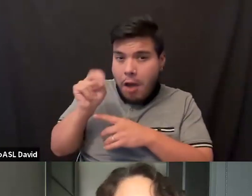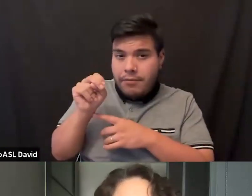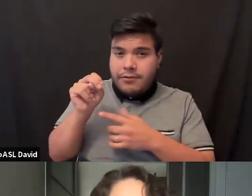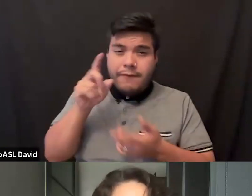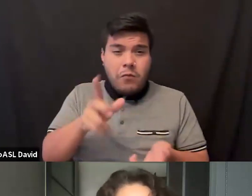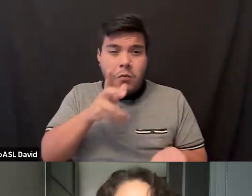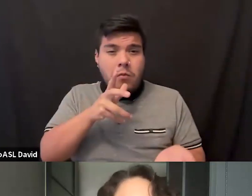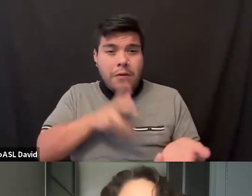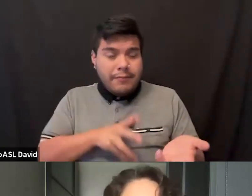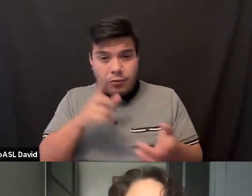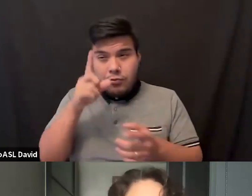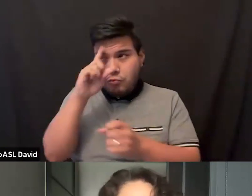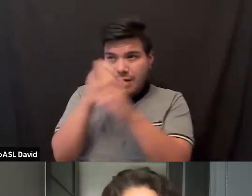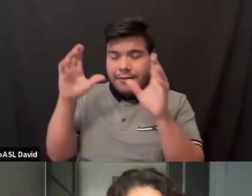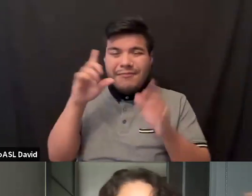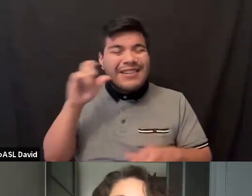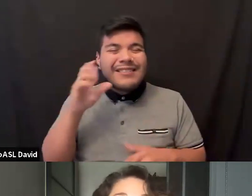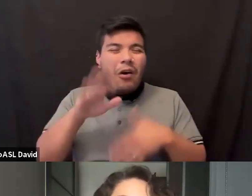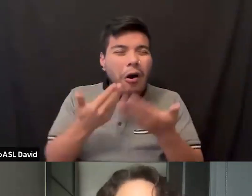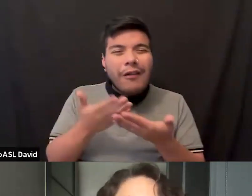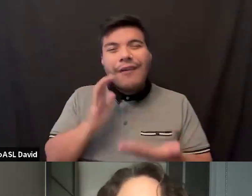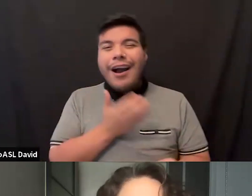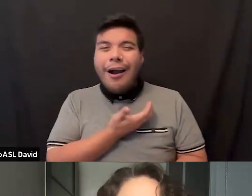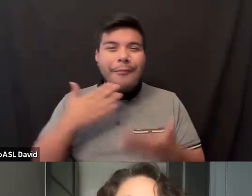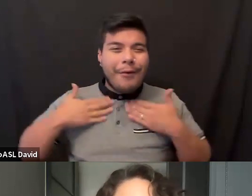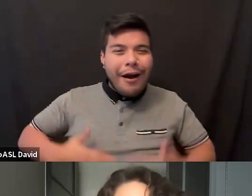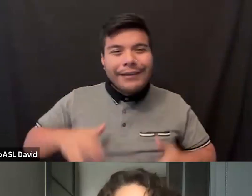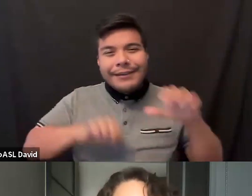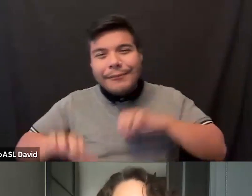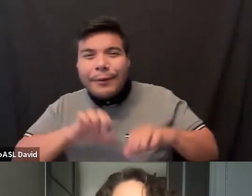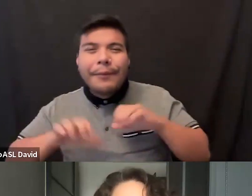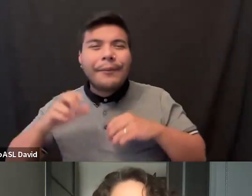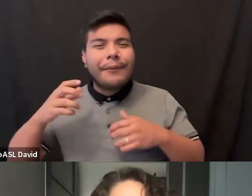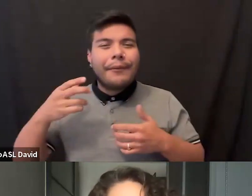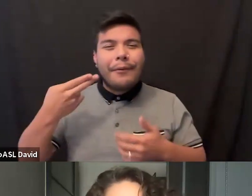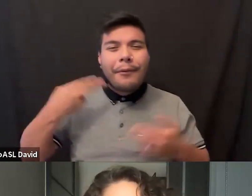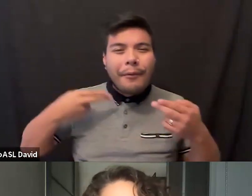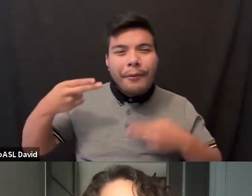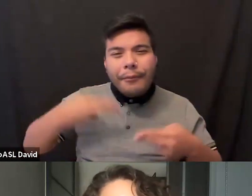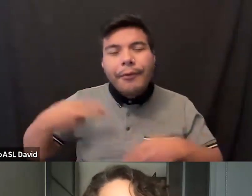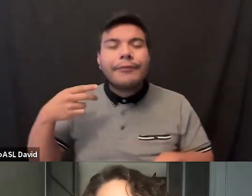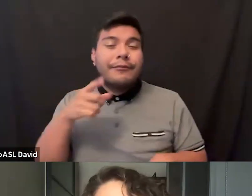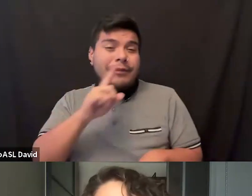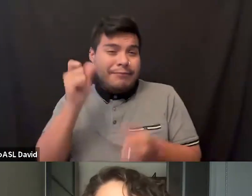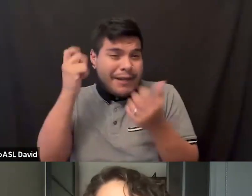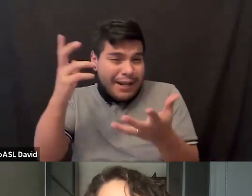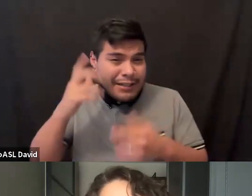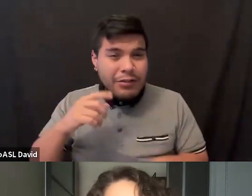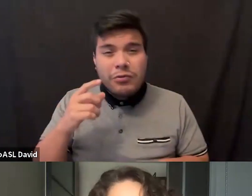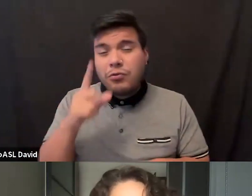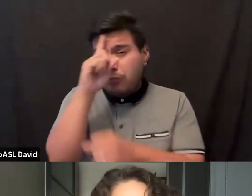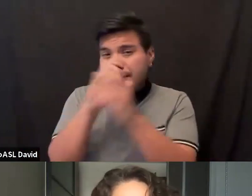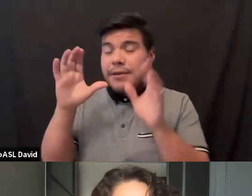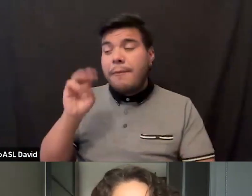our hormones are like very different from the normal, and we have a lot of dreams. And in the case of